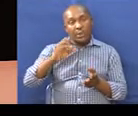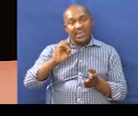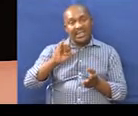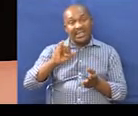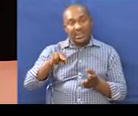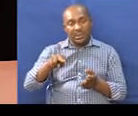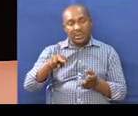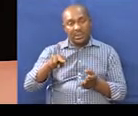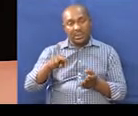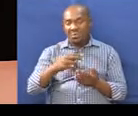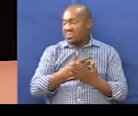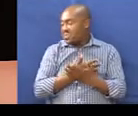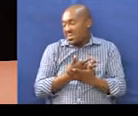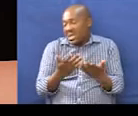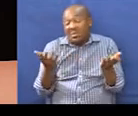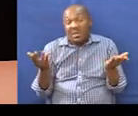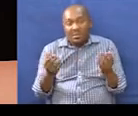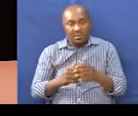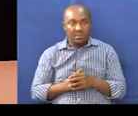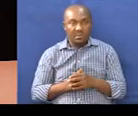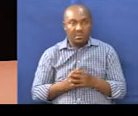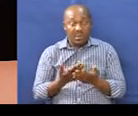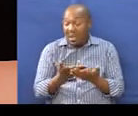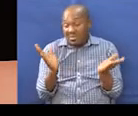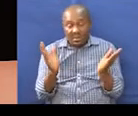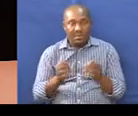Protein was absent.